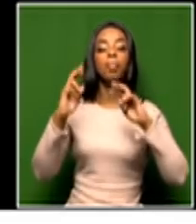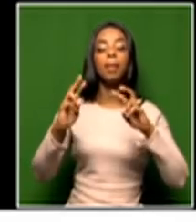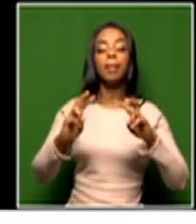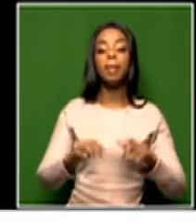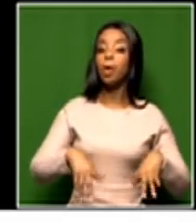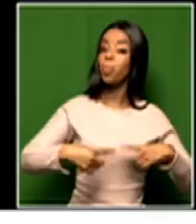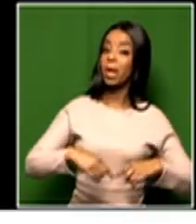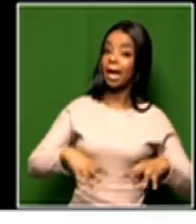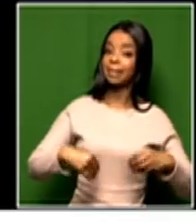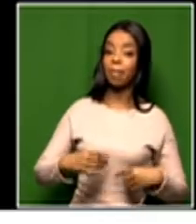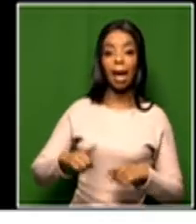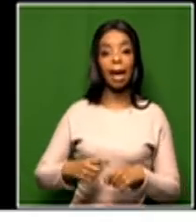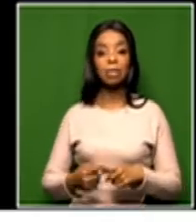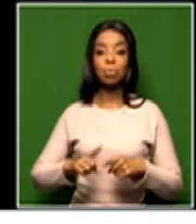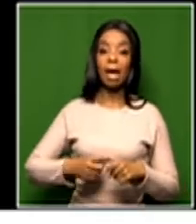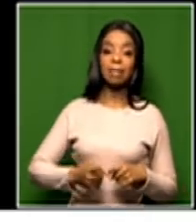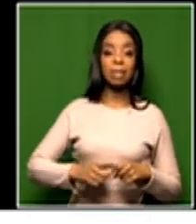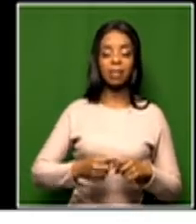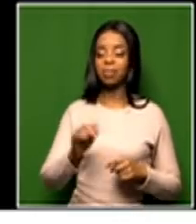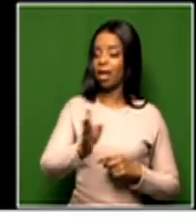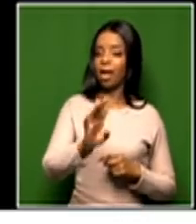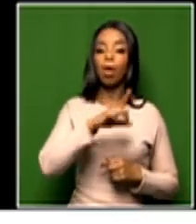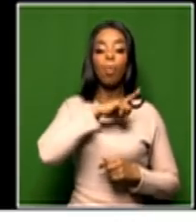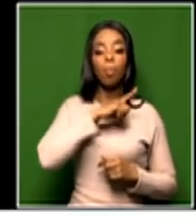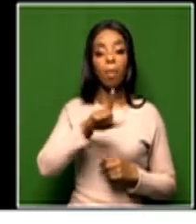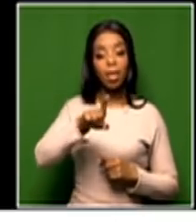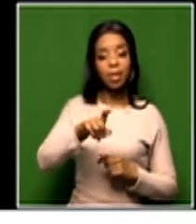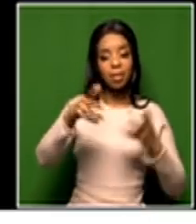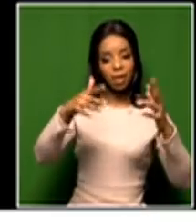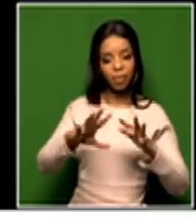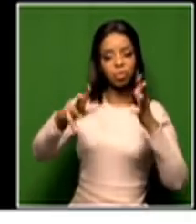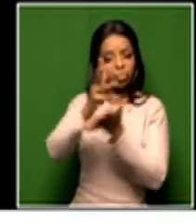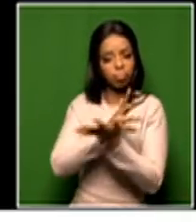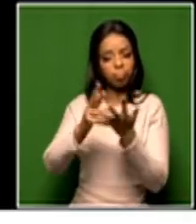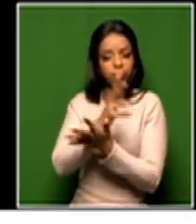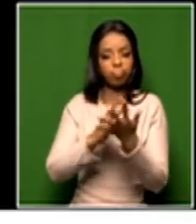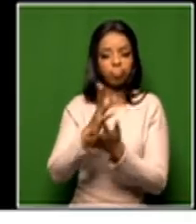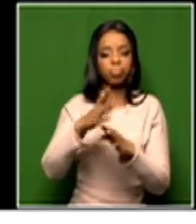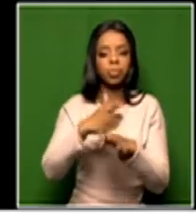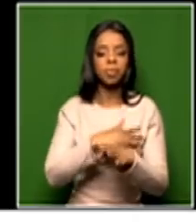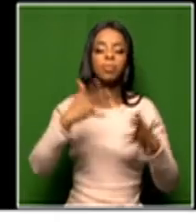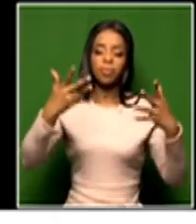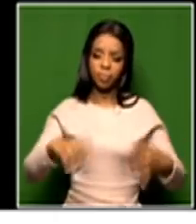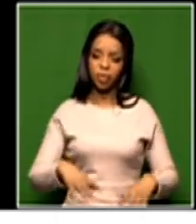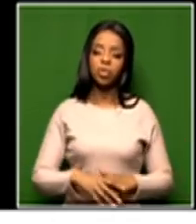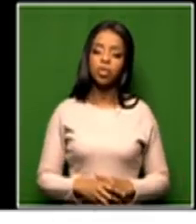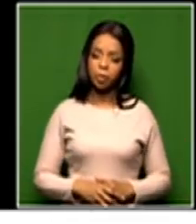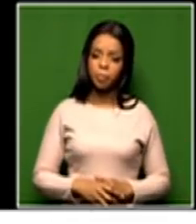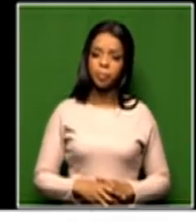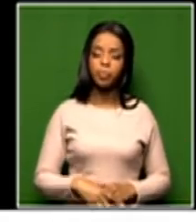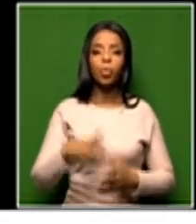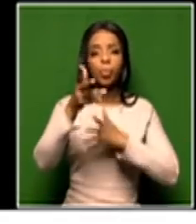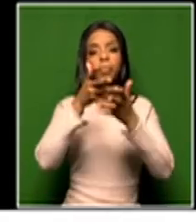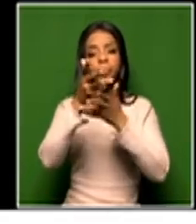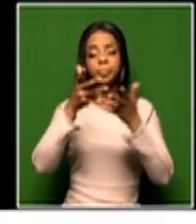to accept further excuses. I mean, I think that message has been communicated very succinctly to the law enforcement agencies. And here is a